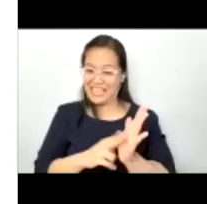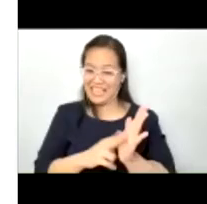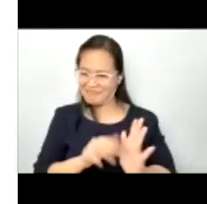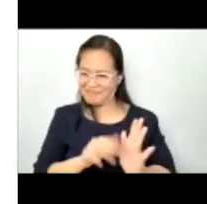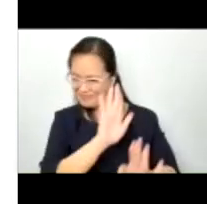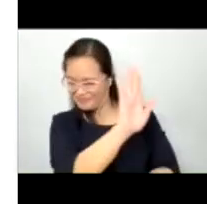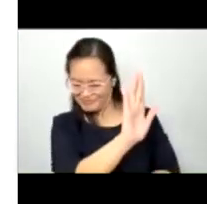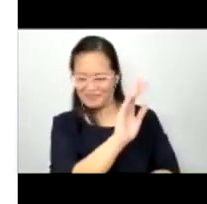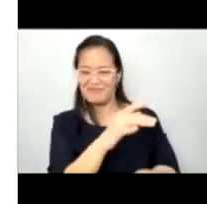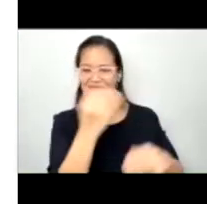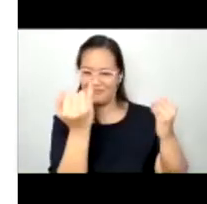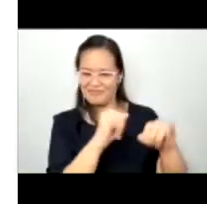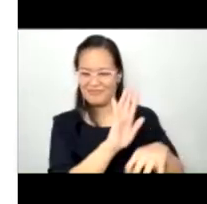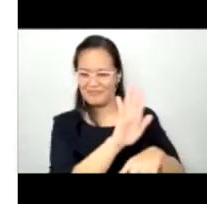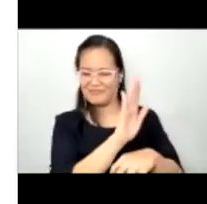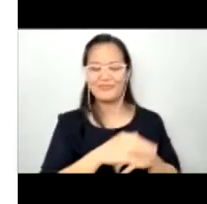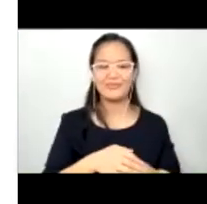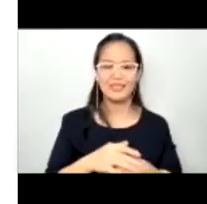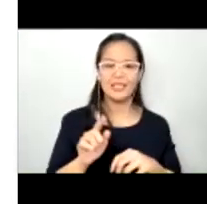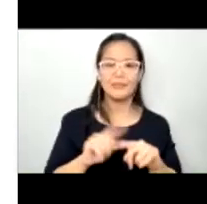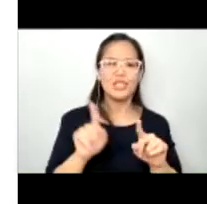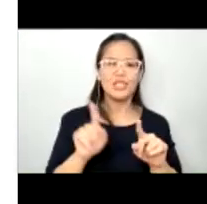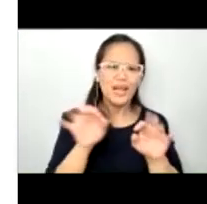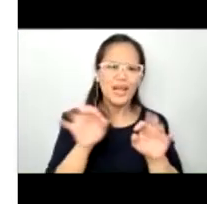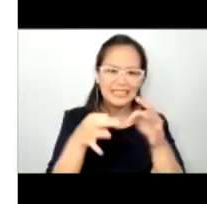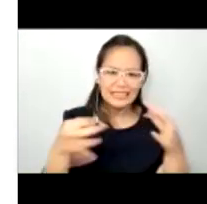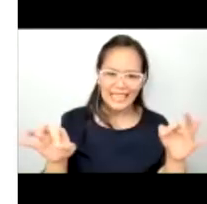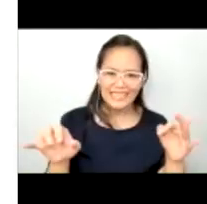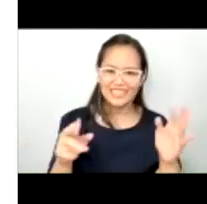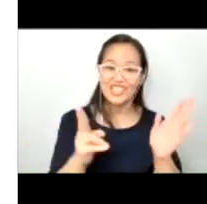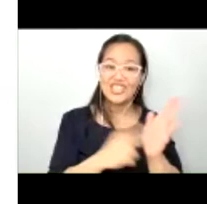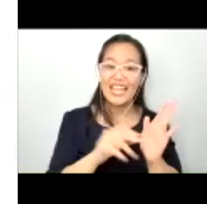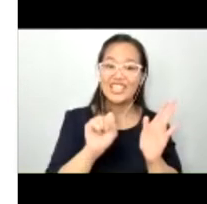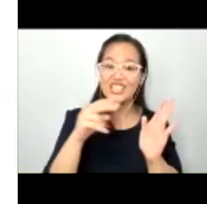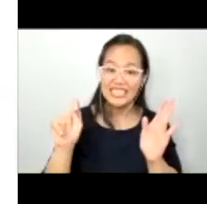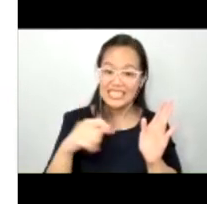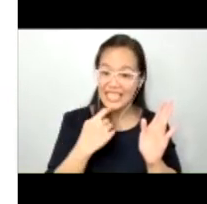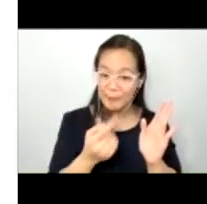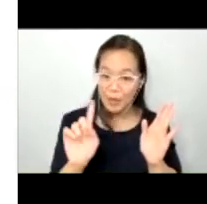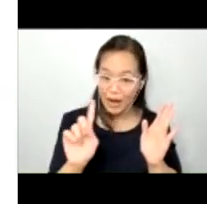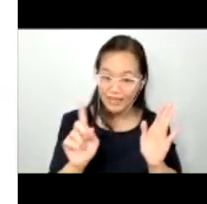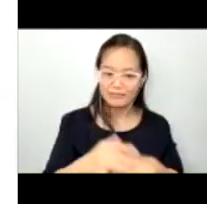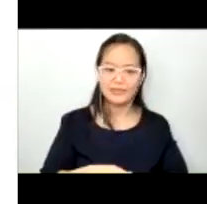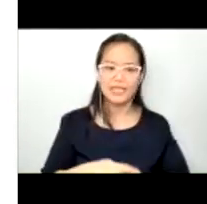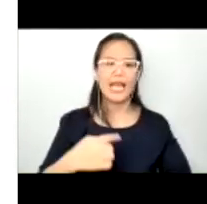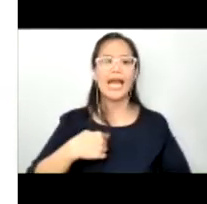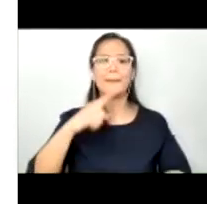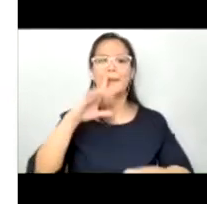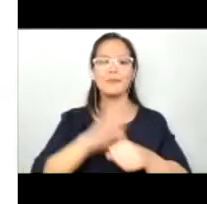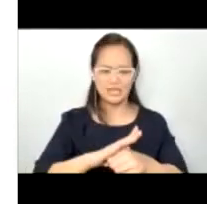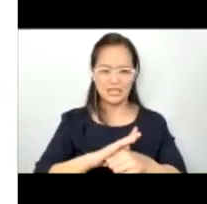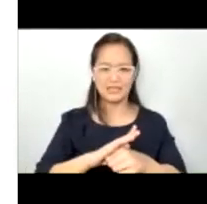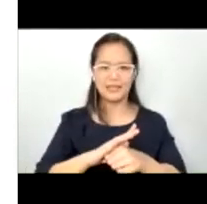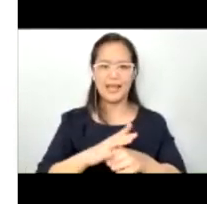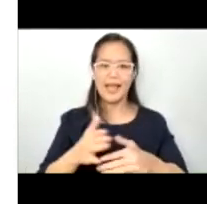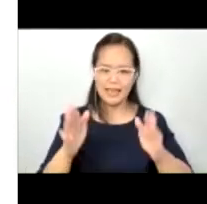sheet. And the sign sheet goes like this. I pledge to listen, and